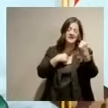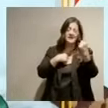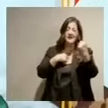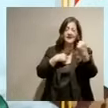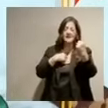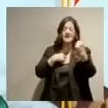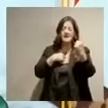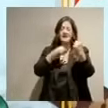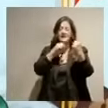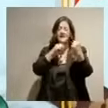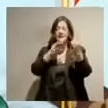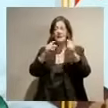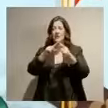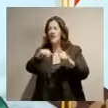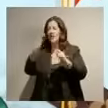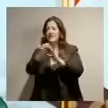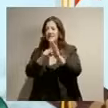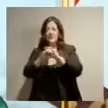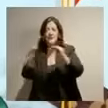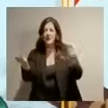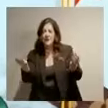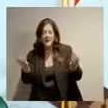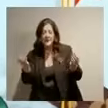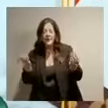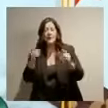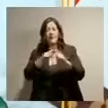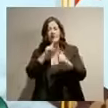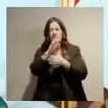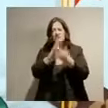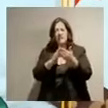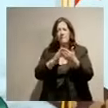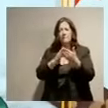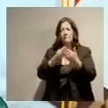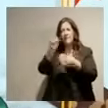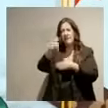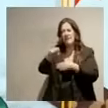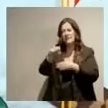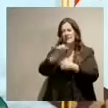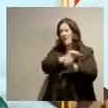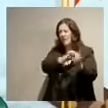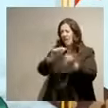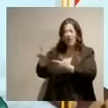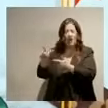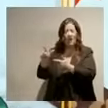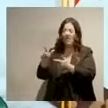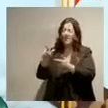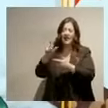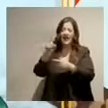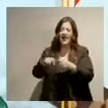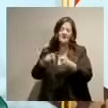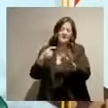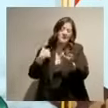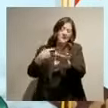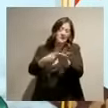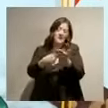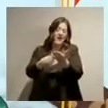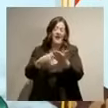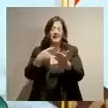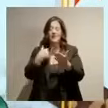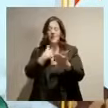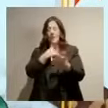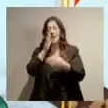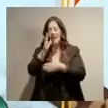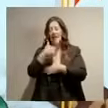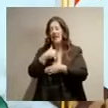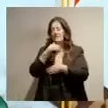I want to maintain that. So, yeah, that's all subject to kind of debate and discussions we're going to be having with